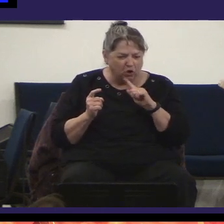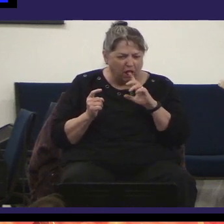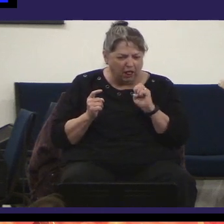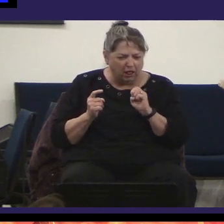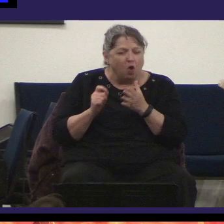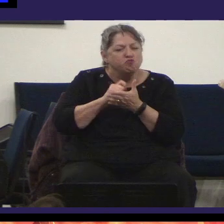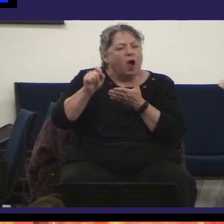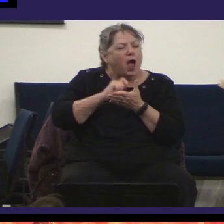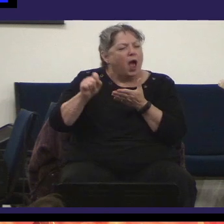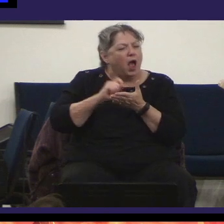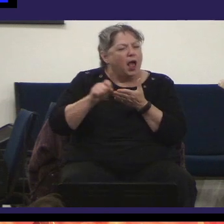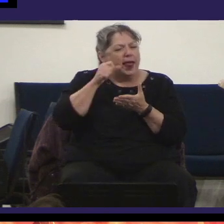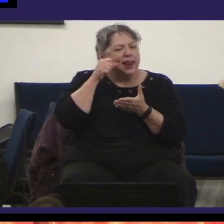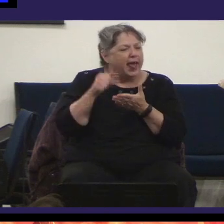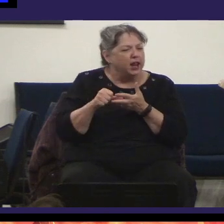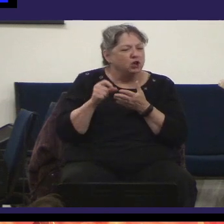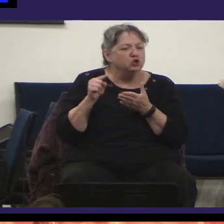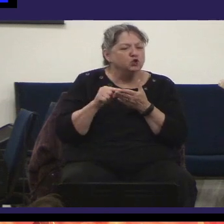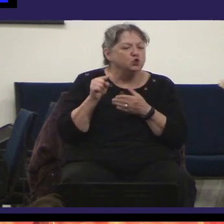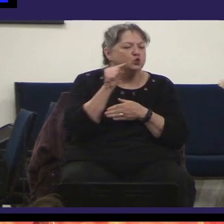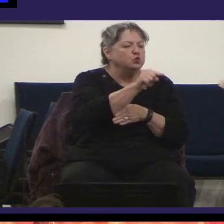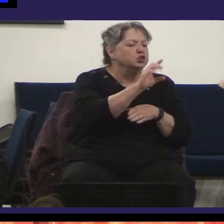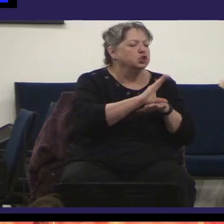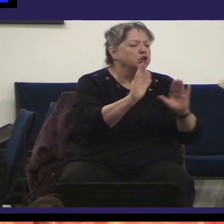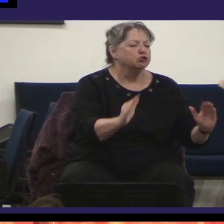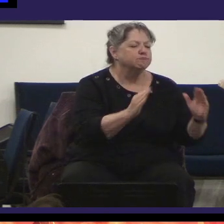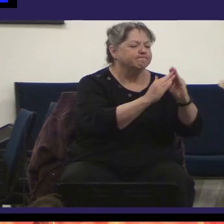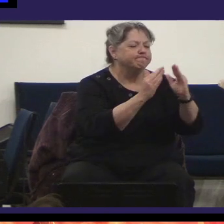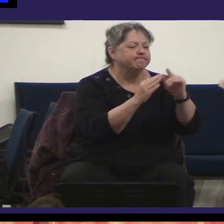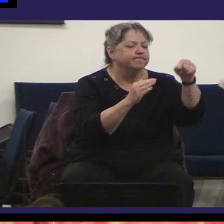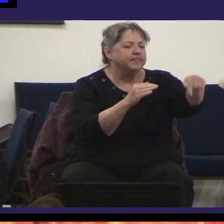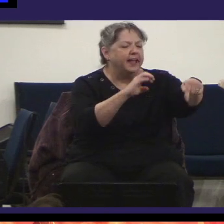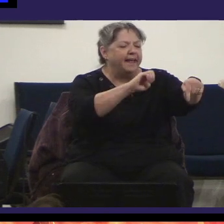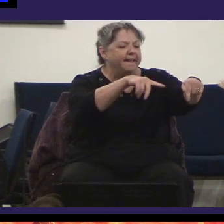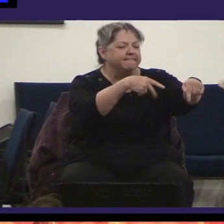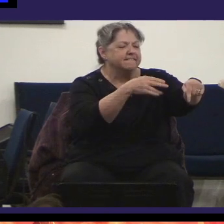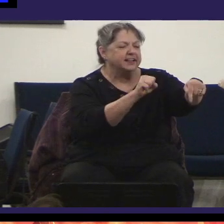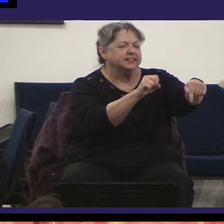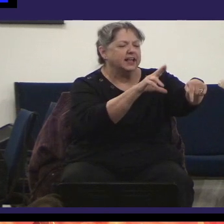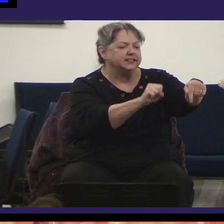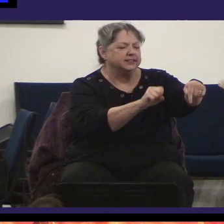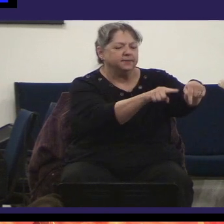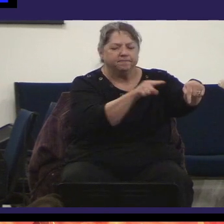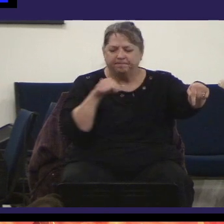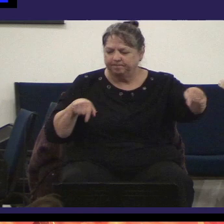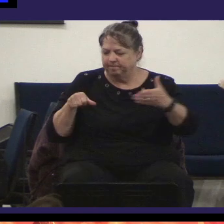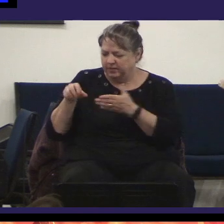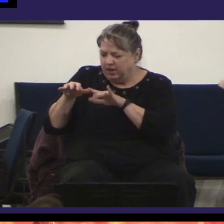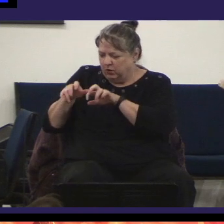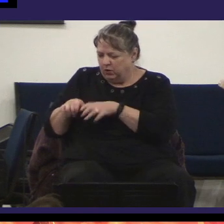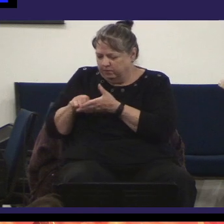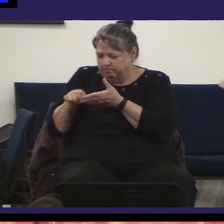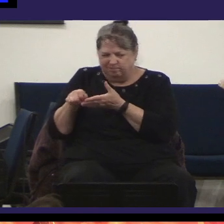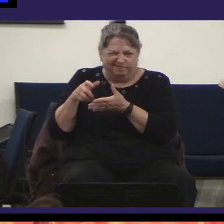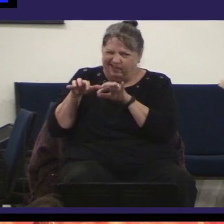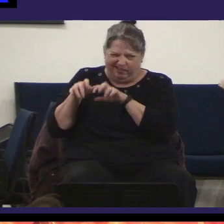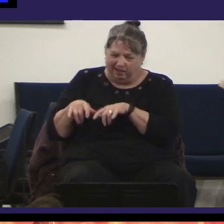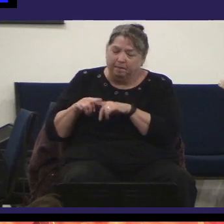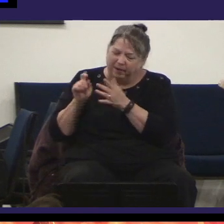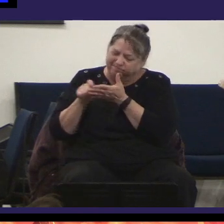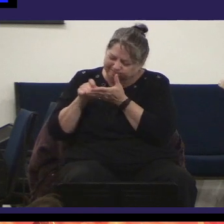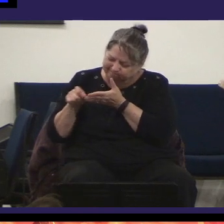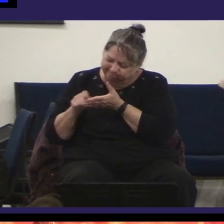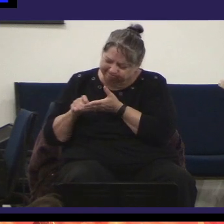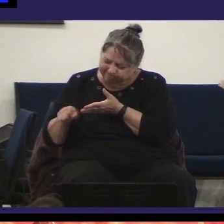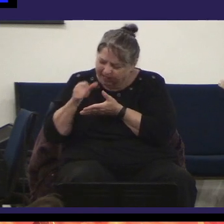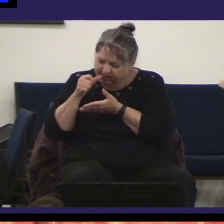begins that second part, that last part. He begins that last part of his letter by giving, and he's writing to